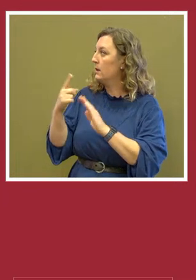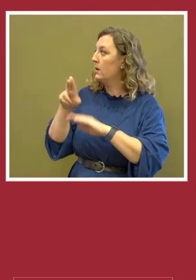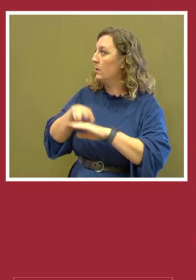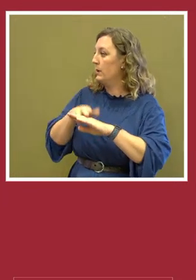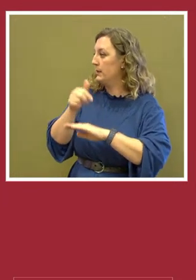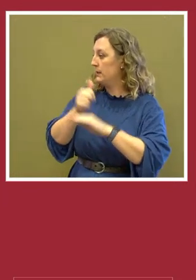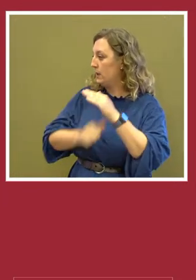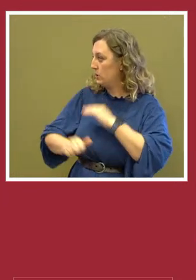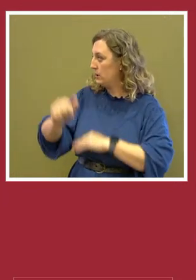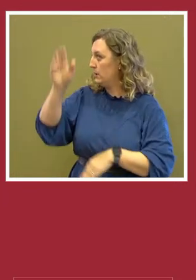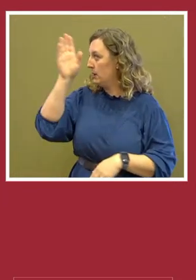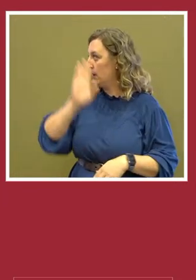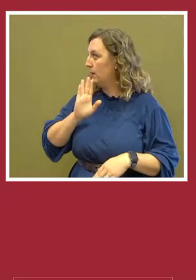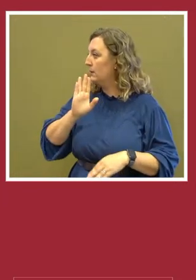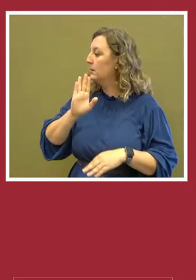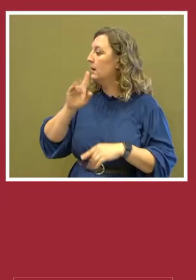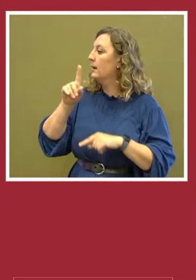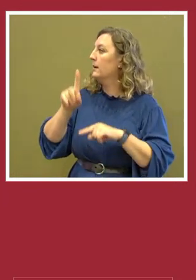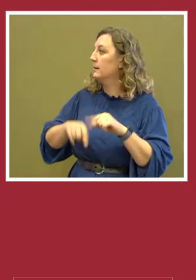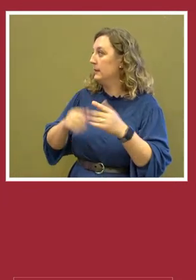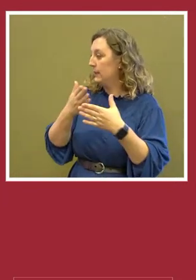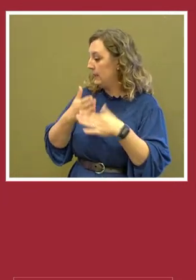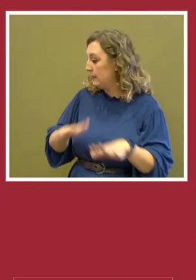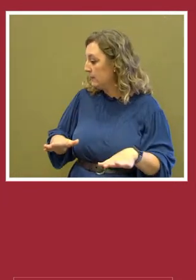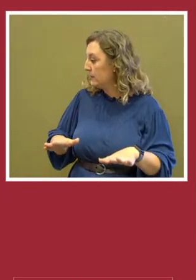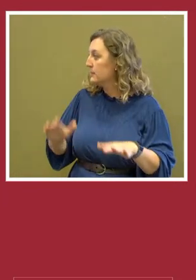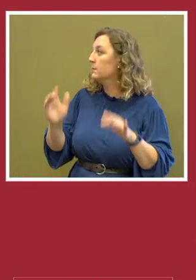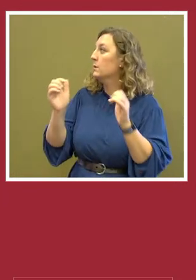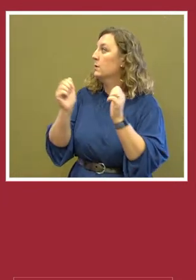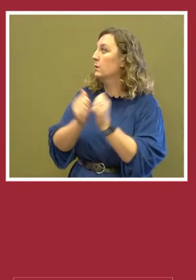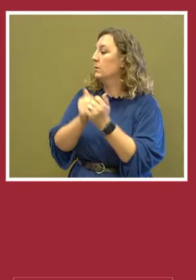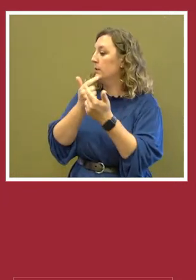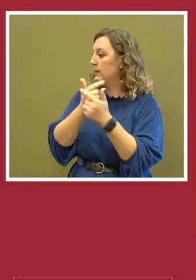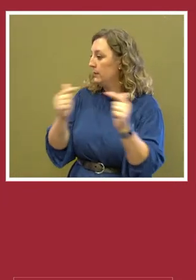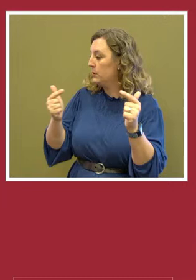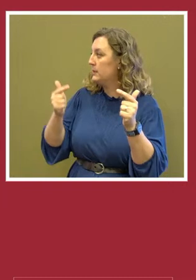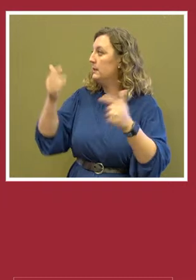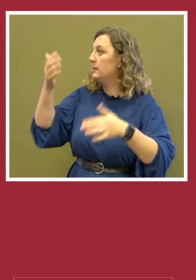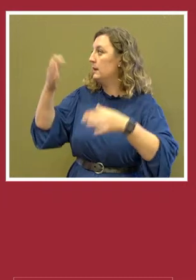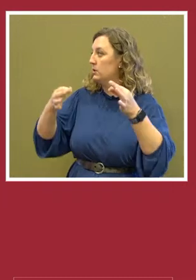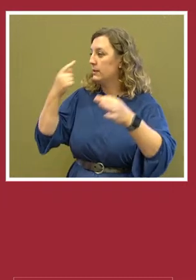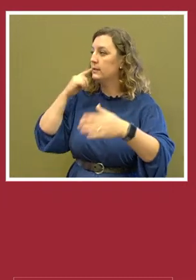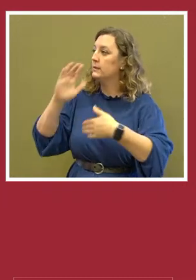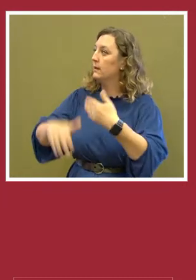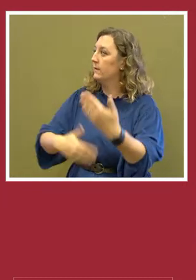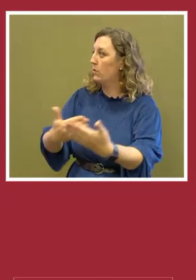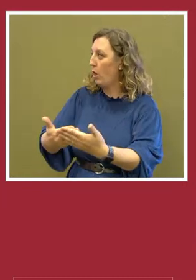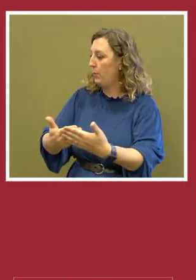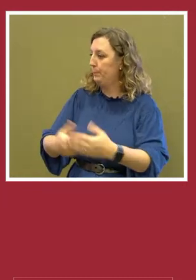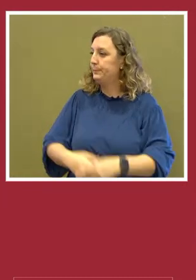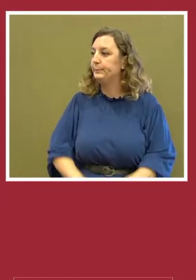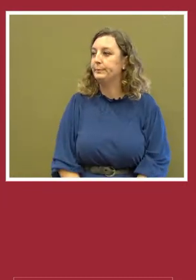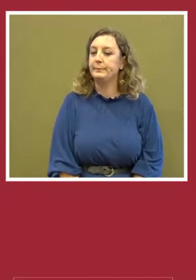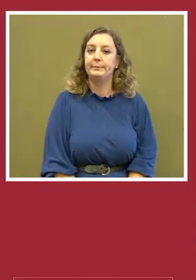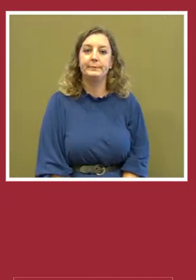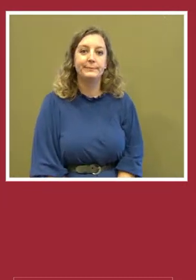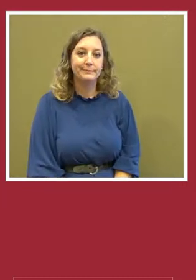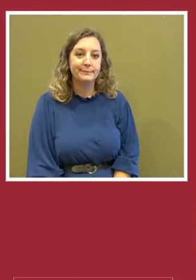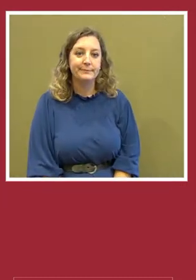stands, one nation, under God, indivisible, with liberty and justice for all.